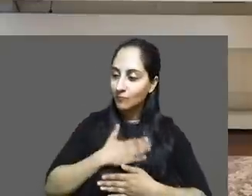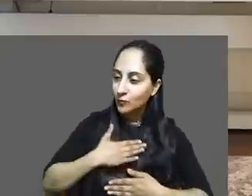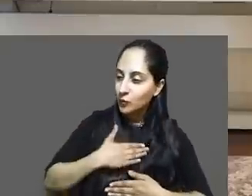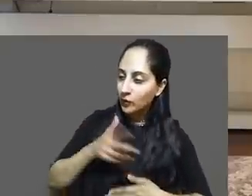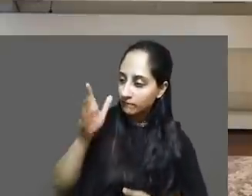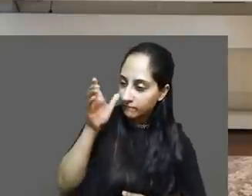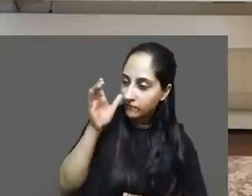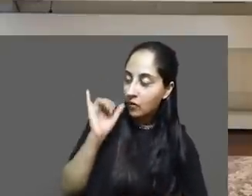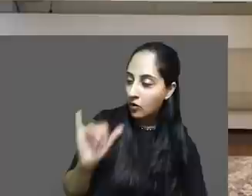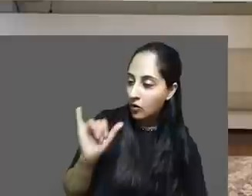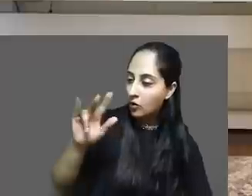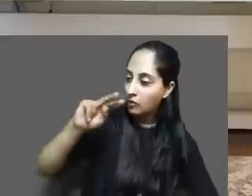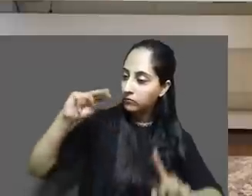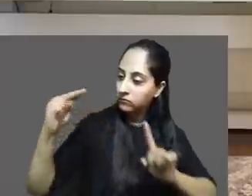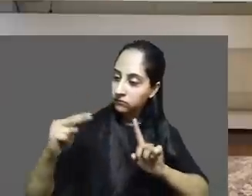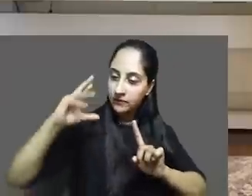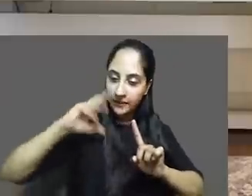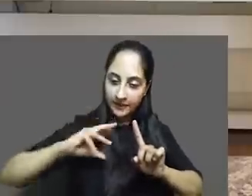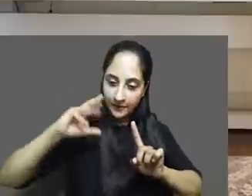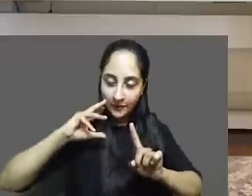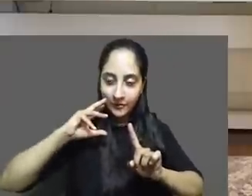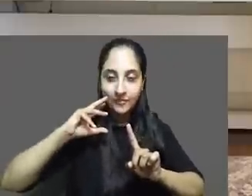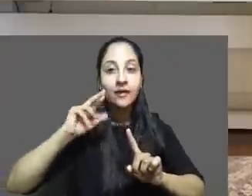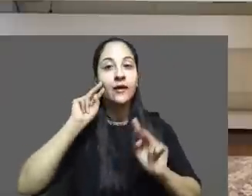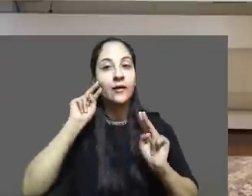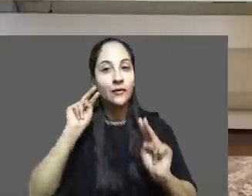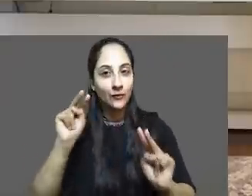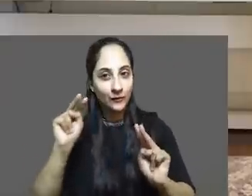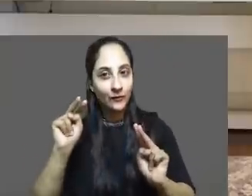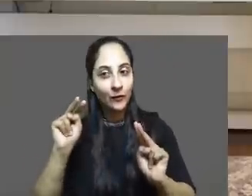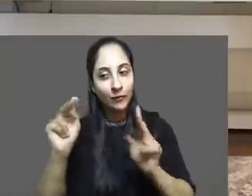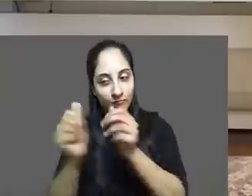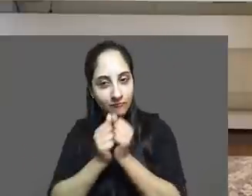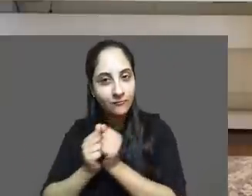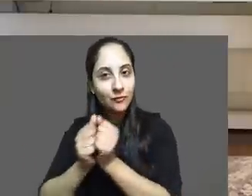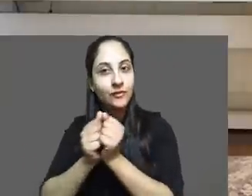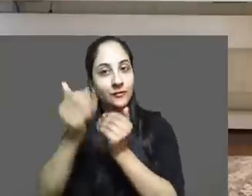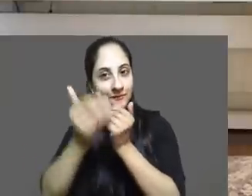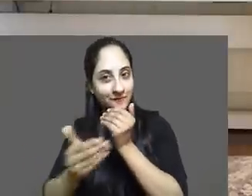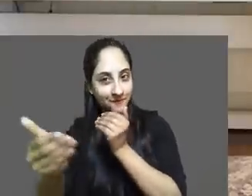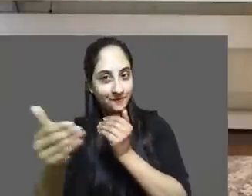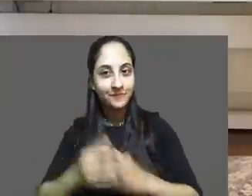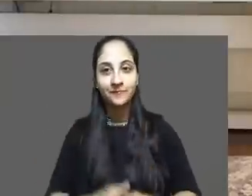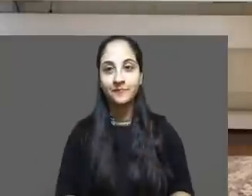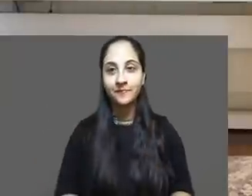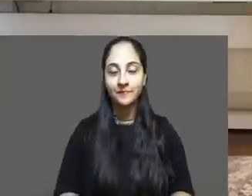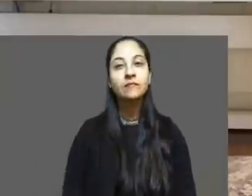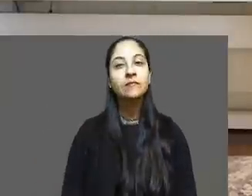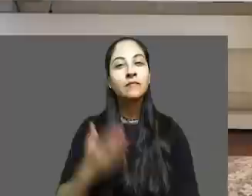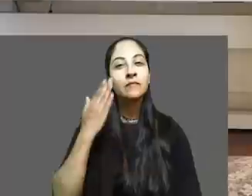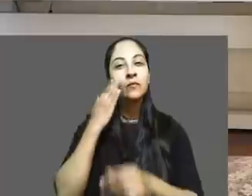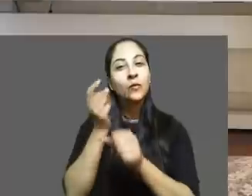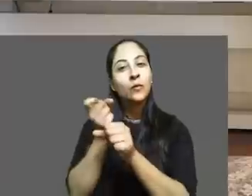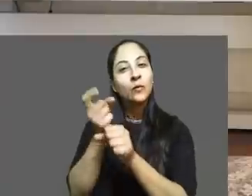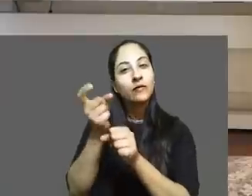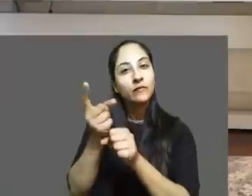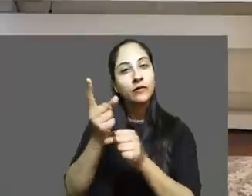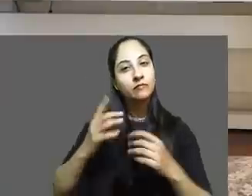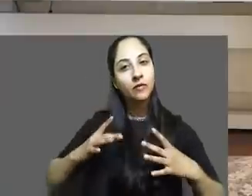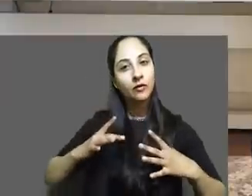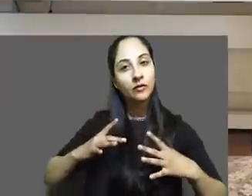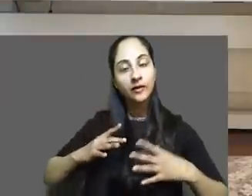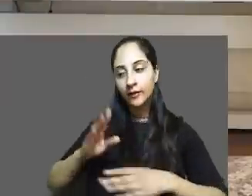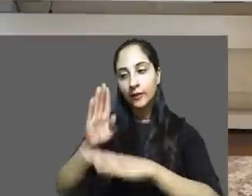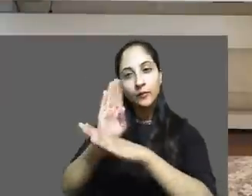what the future in your mind looks like for us individually and together as a Jamaat. You know, for many of us, this time of year means one